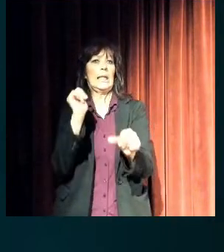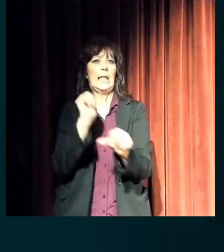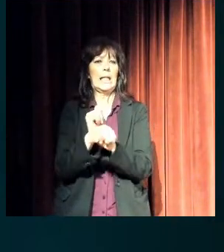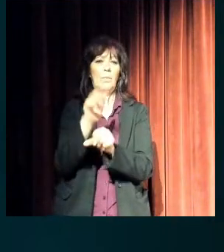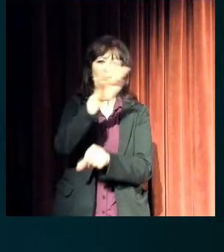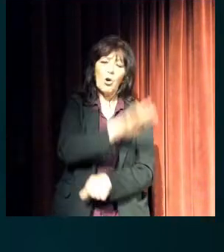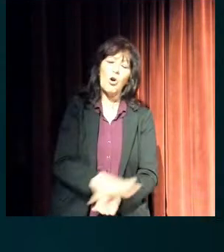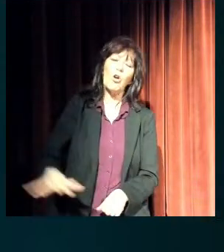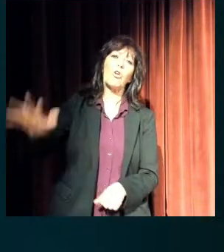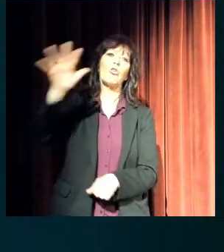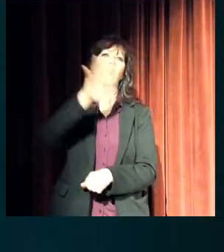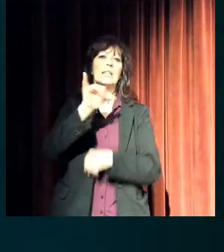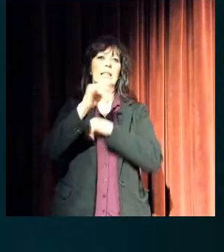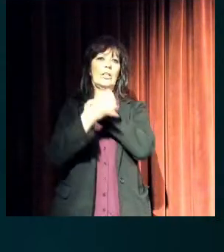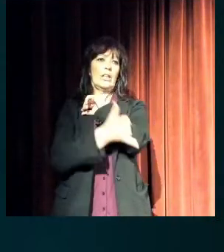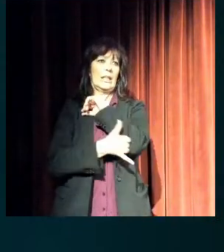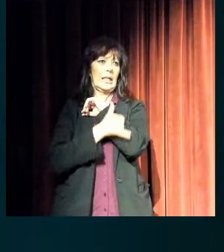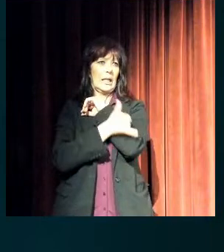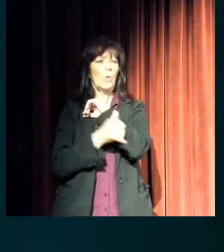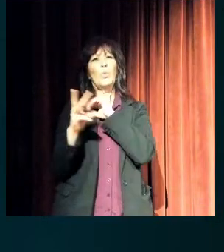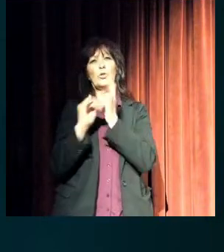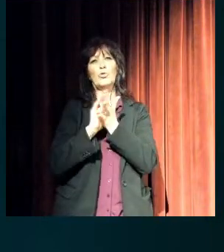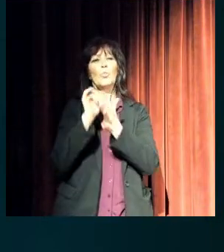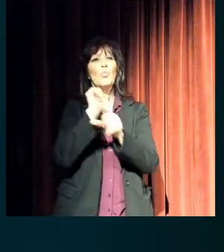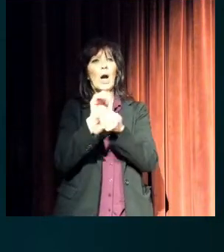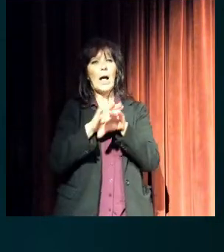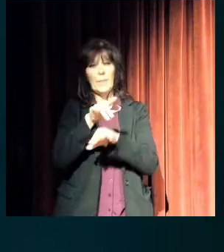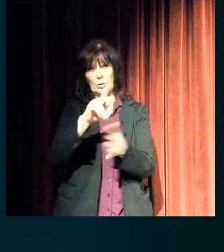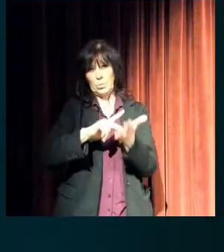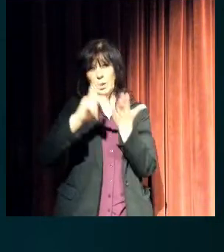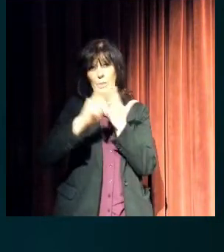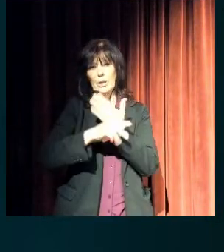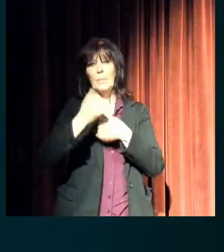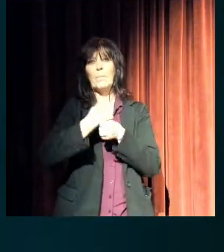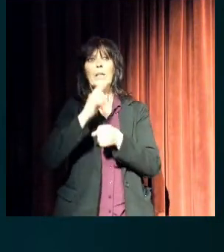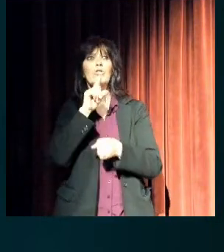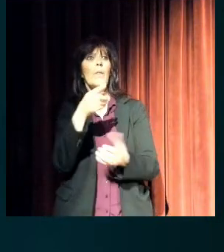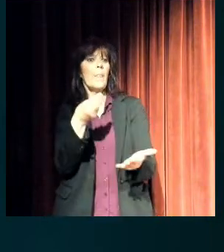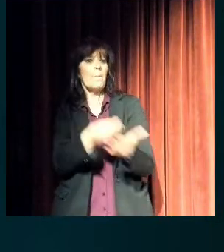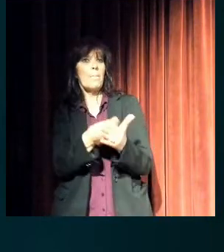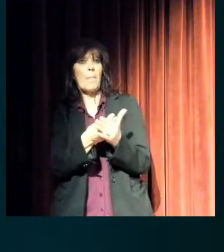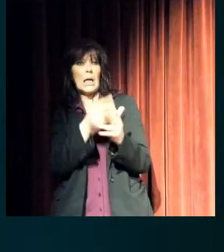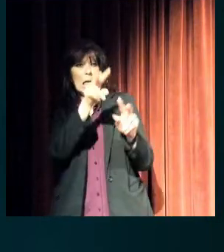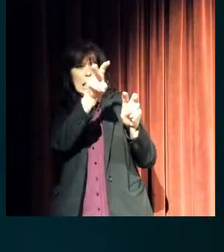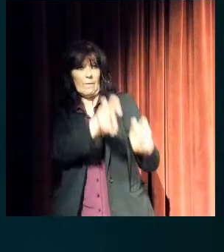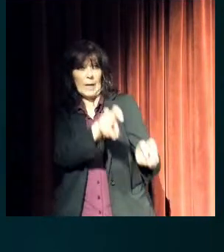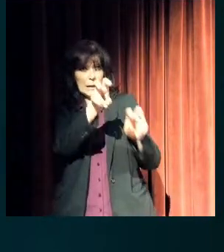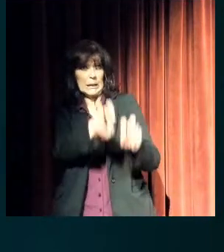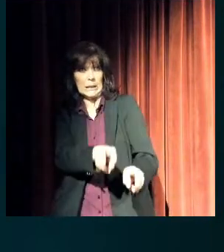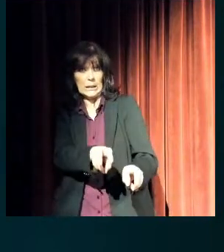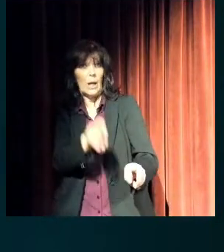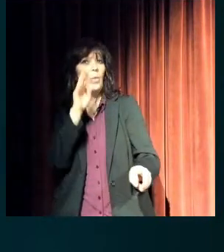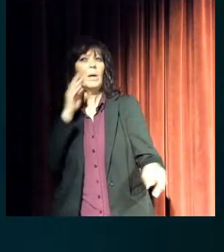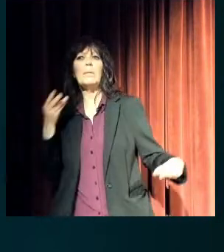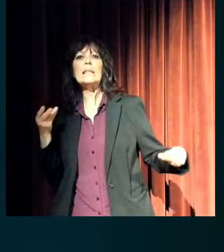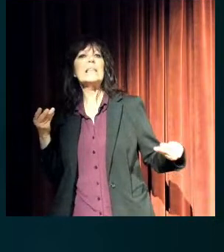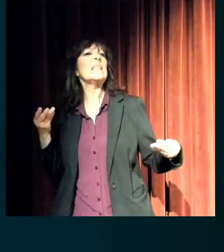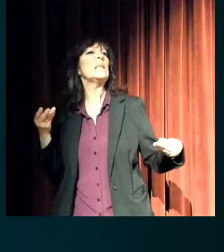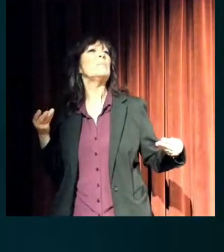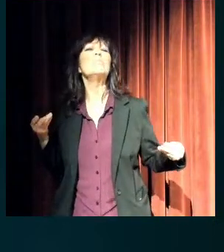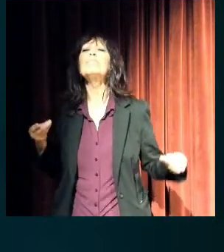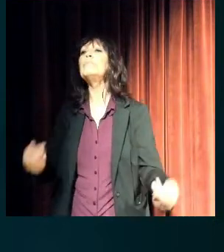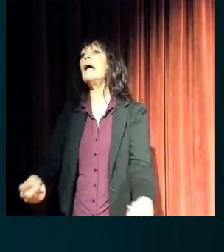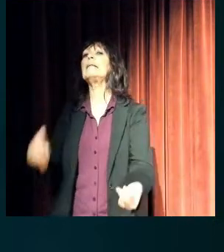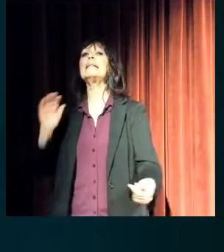Erie County and Western New York will work on this project, ensuring the money invested by the county and state will be spent many